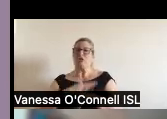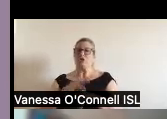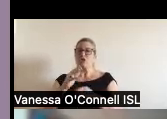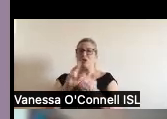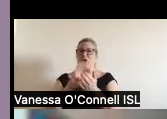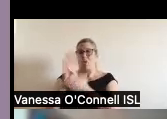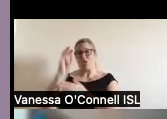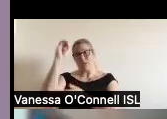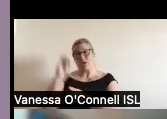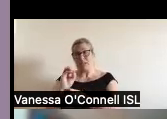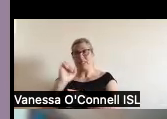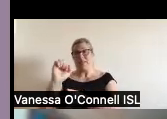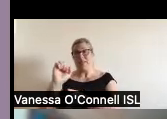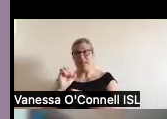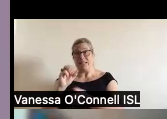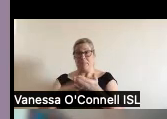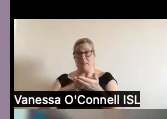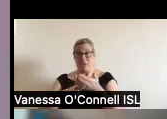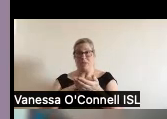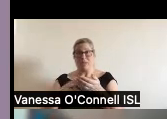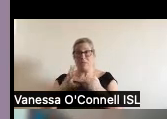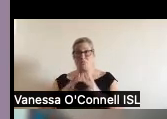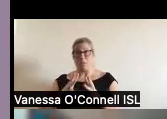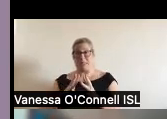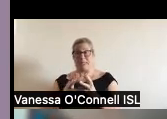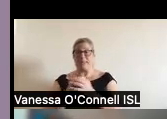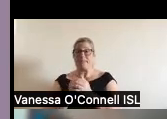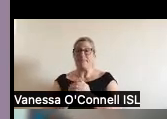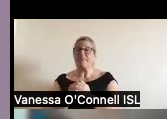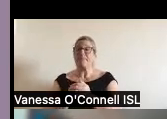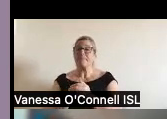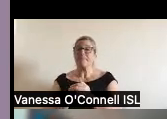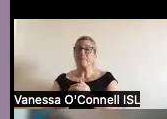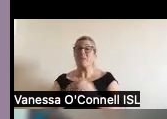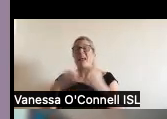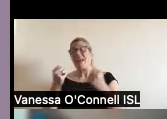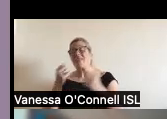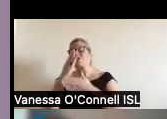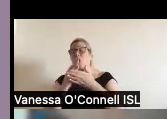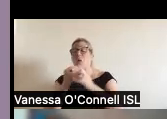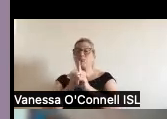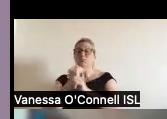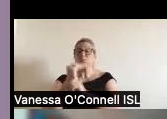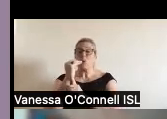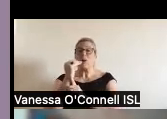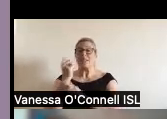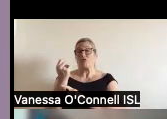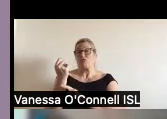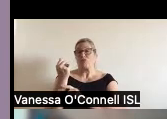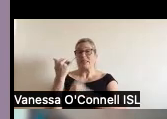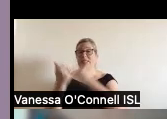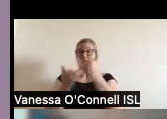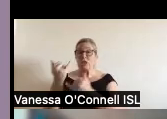member of parliament being women. There has been progress in the latest years. So, for instance, the